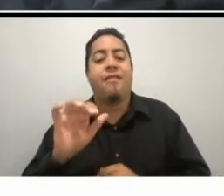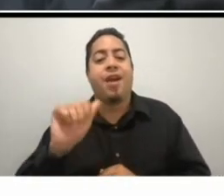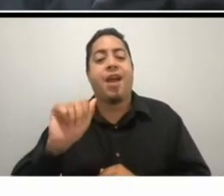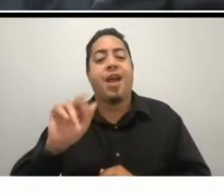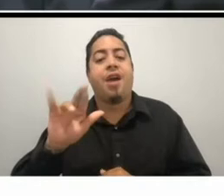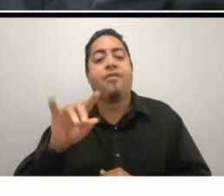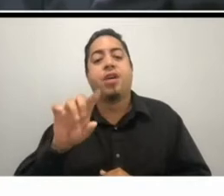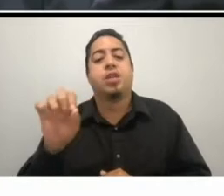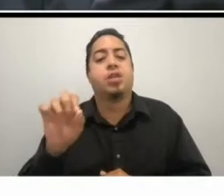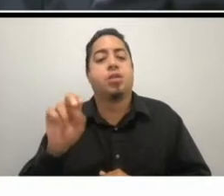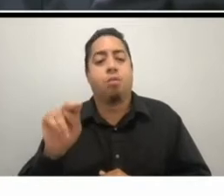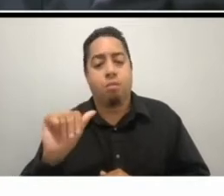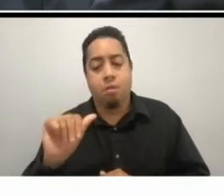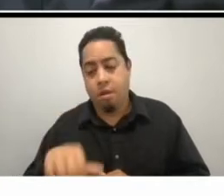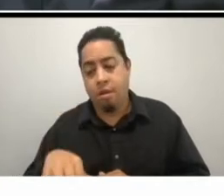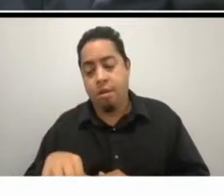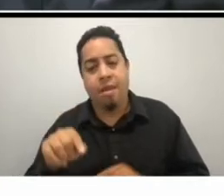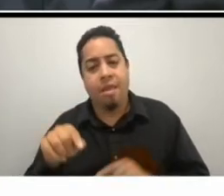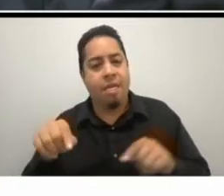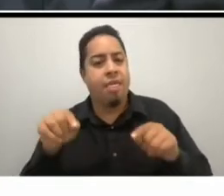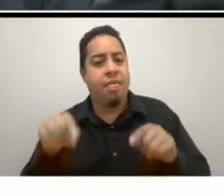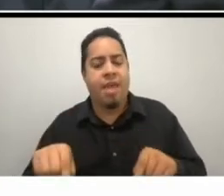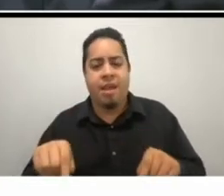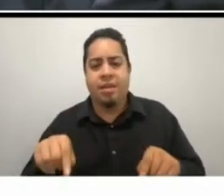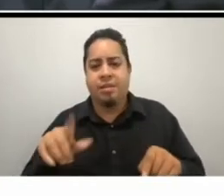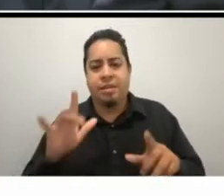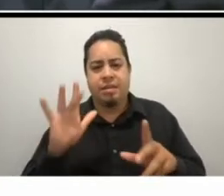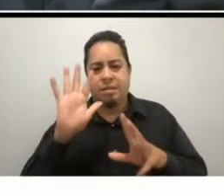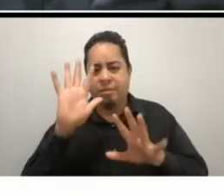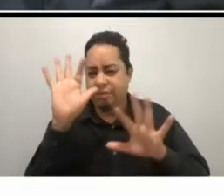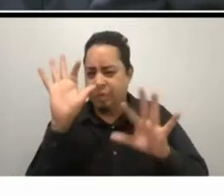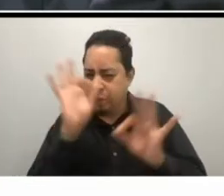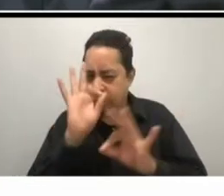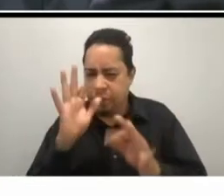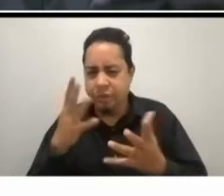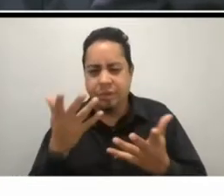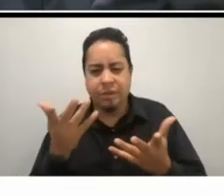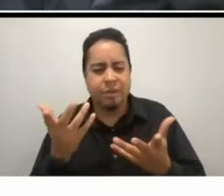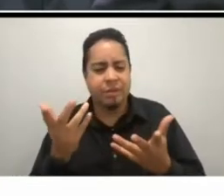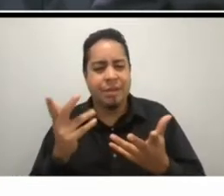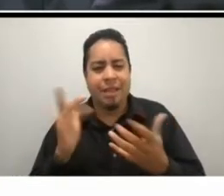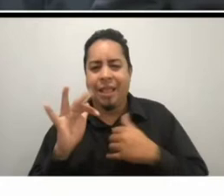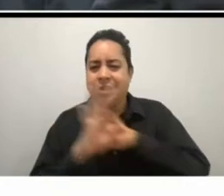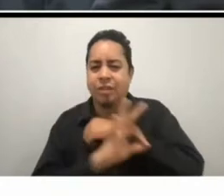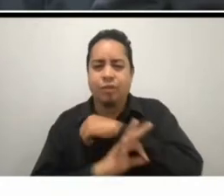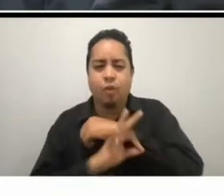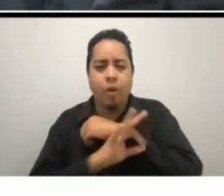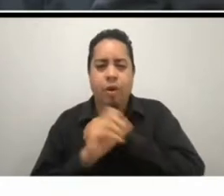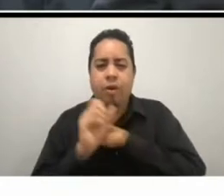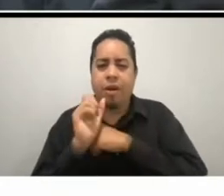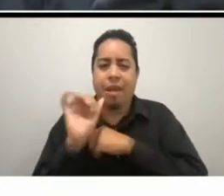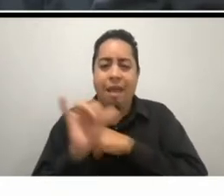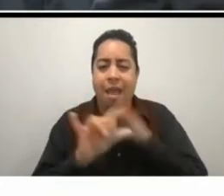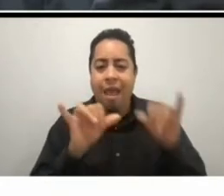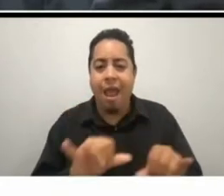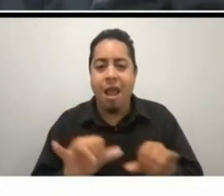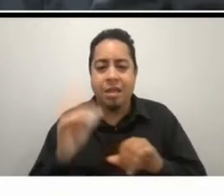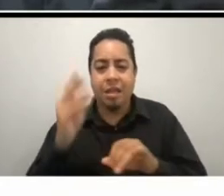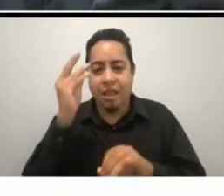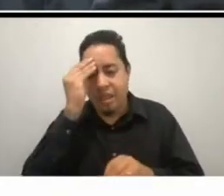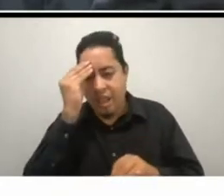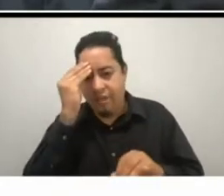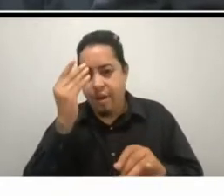is totally foreign as an idea or a theory to me, and I would never